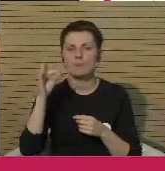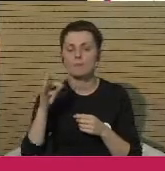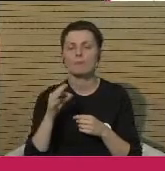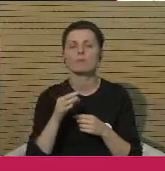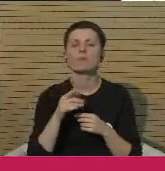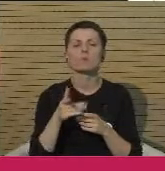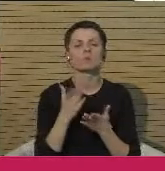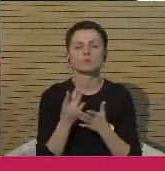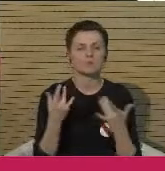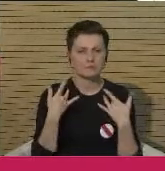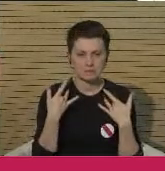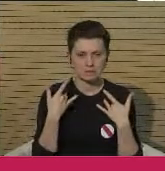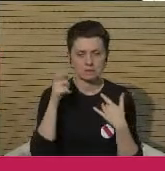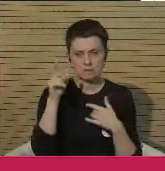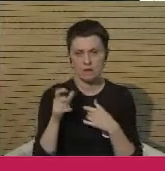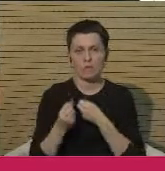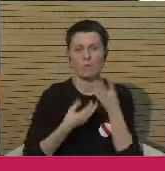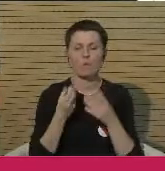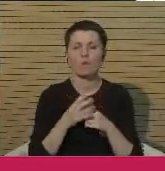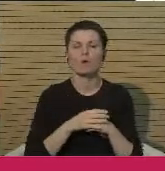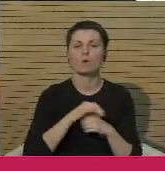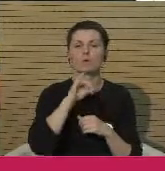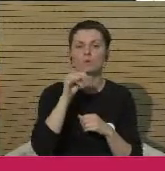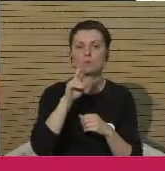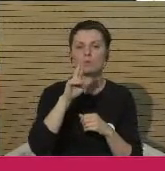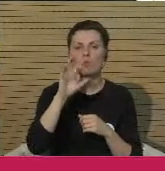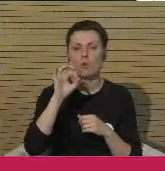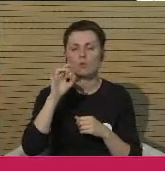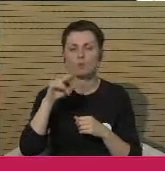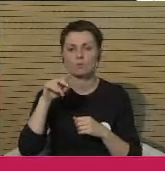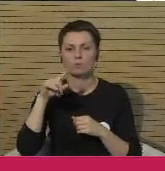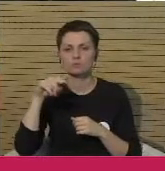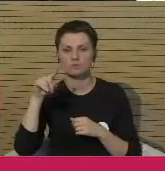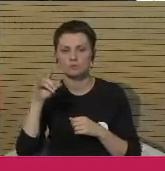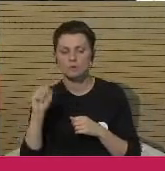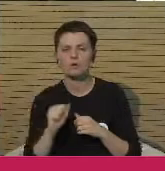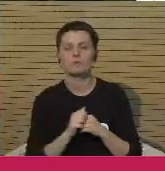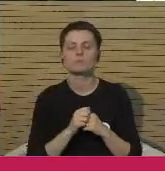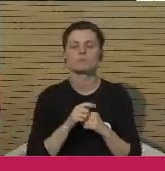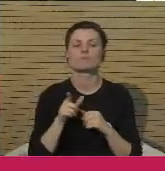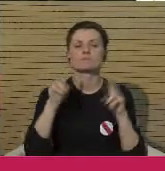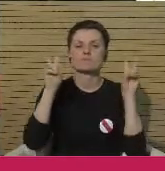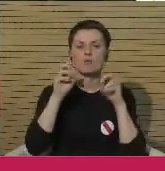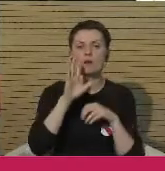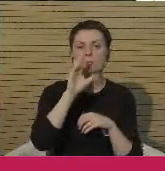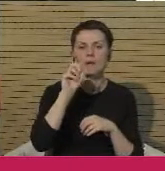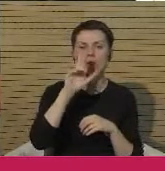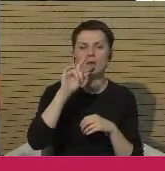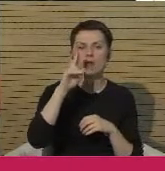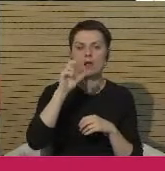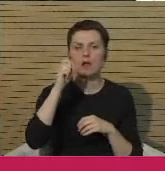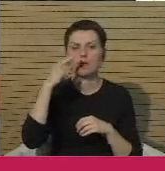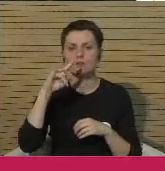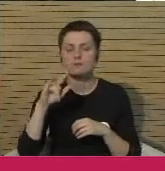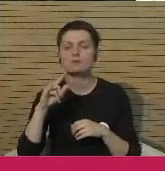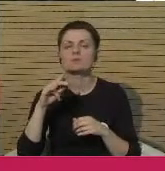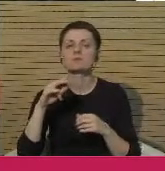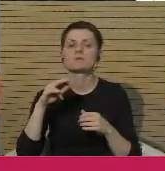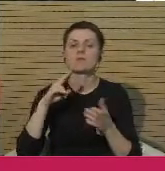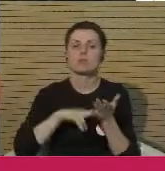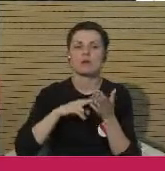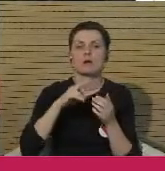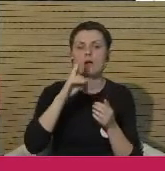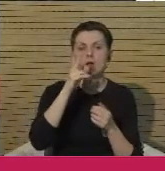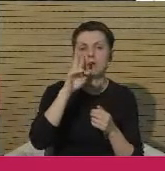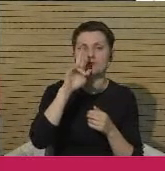a poem by a poet who is no longer among us. It's a Barricade on the